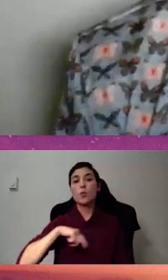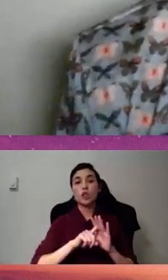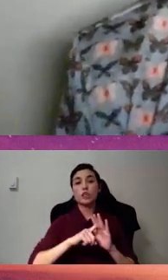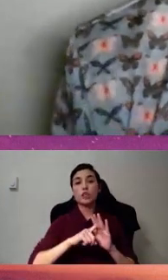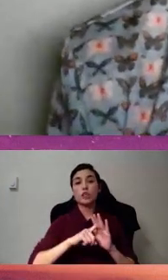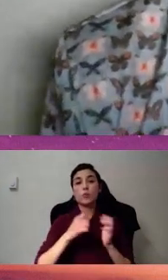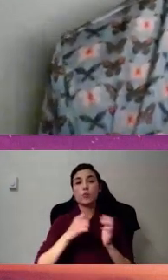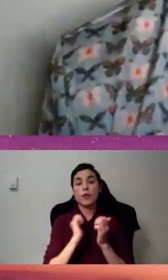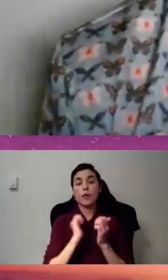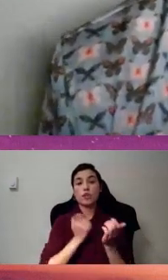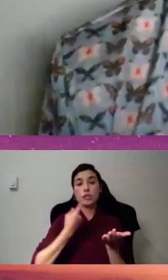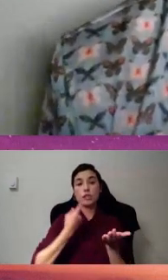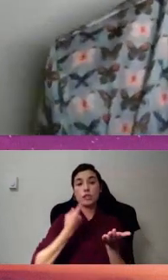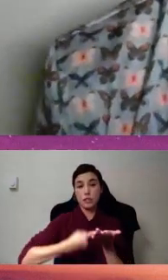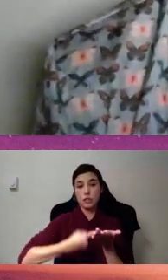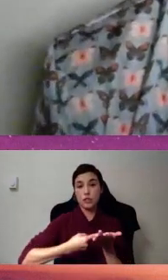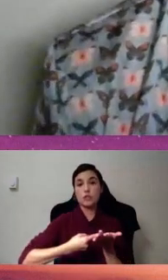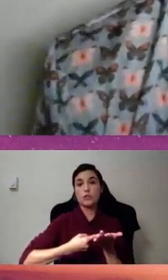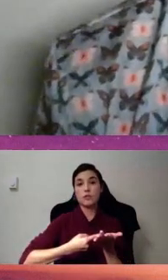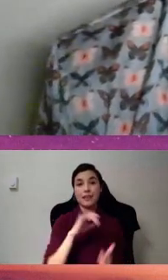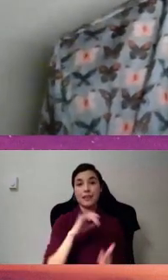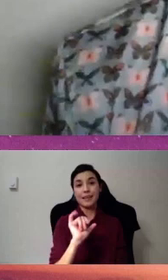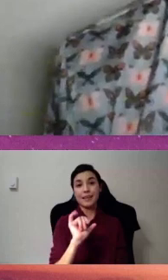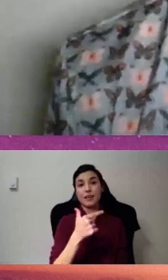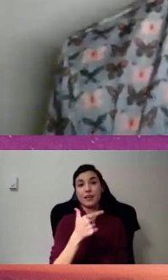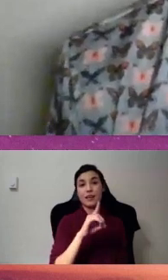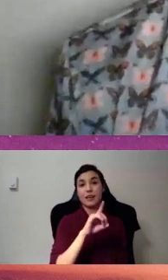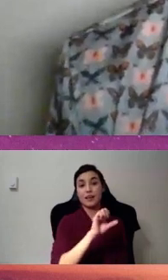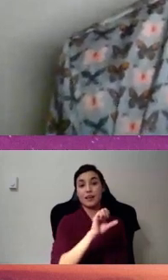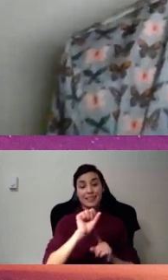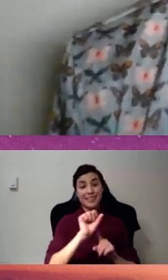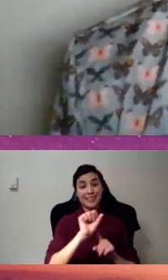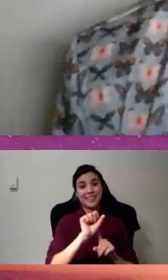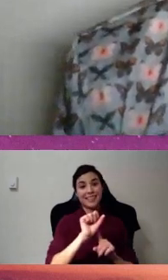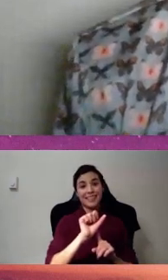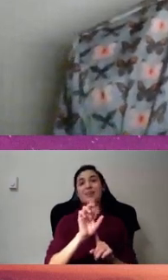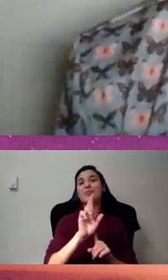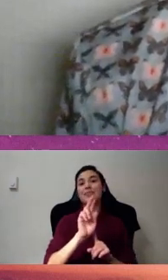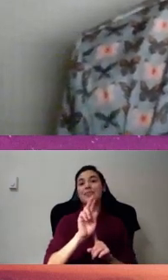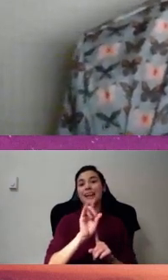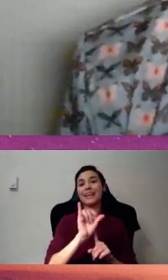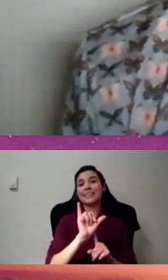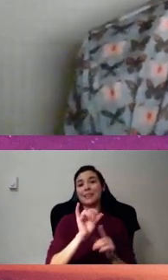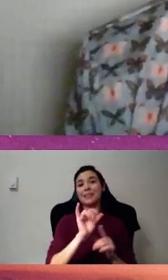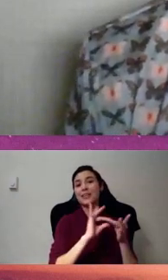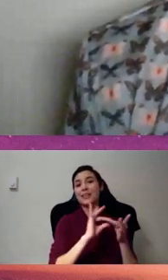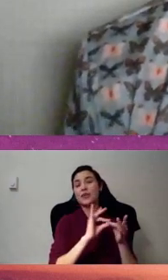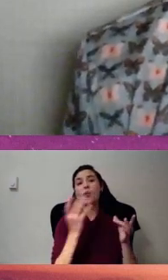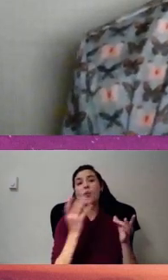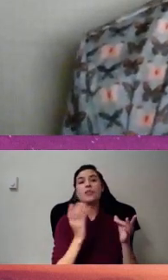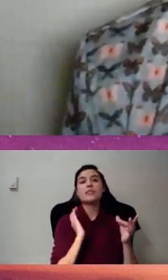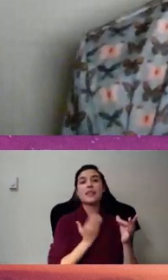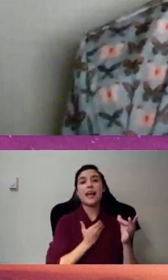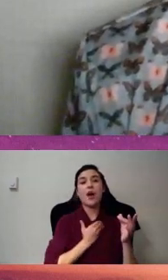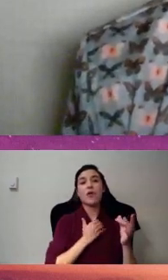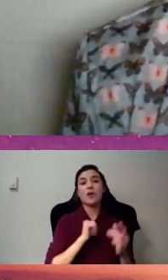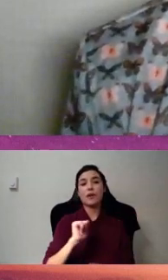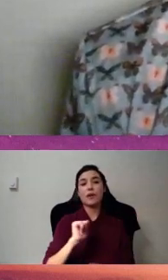is that Goddess is trying to construct over here, Randy, right? That you were talking about. What's the alternative reality? What